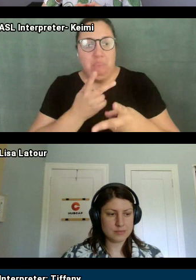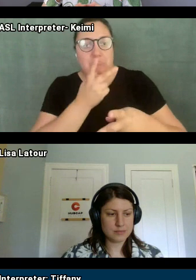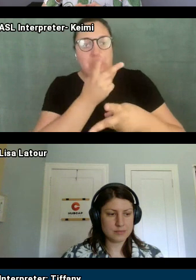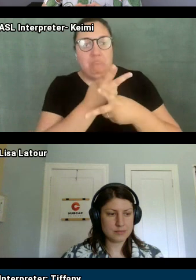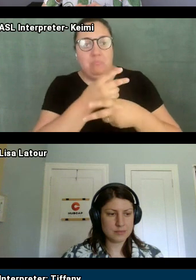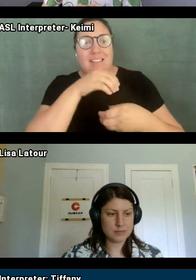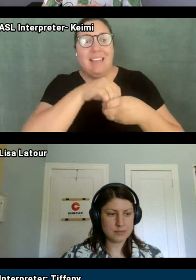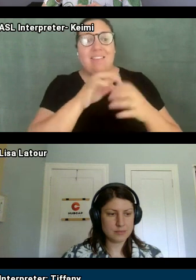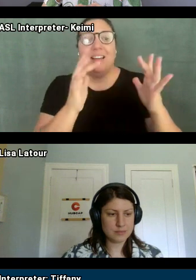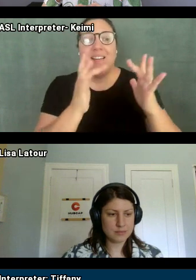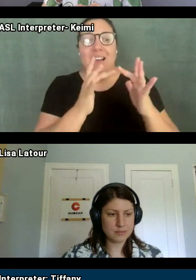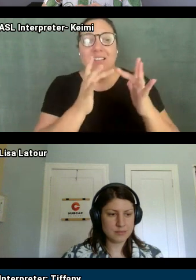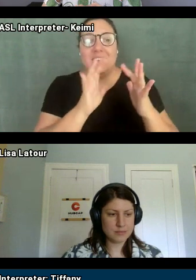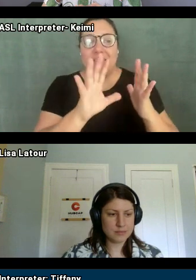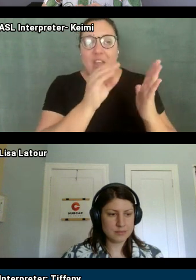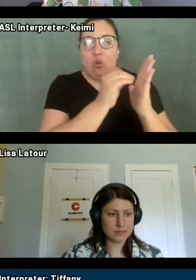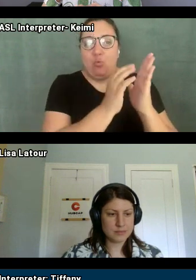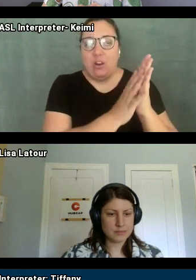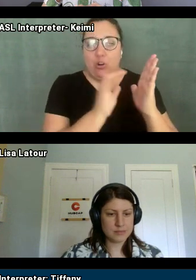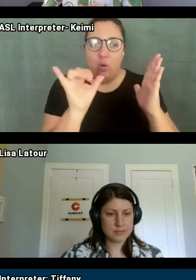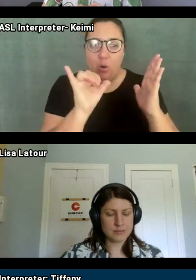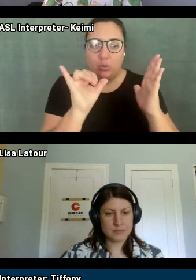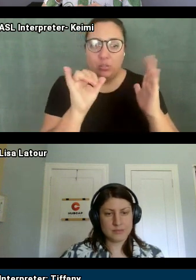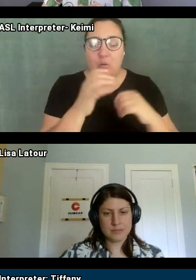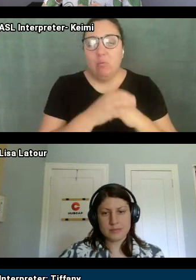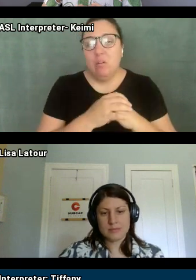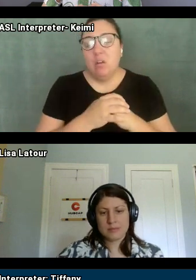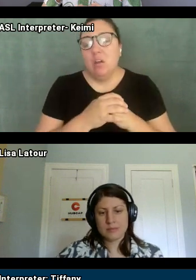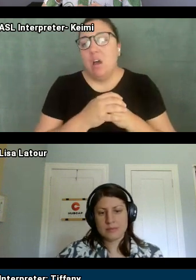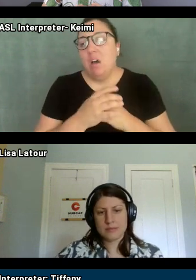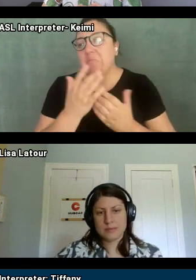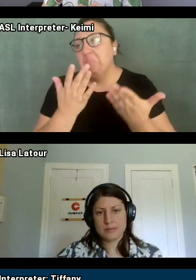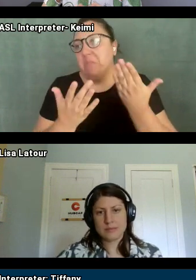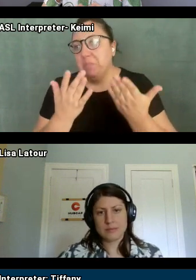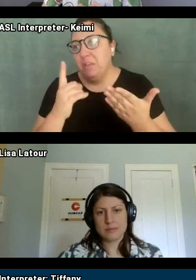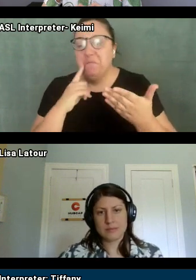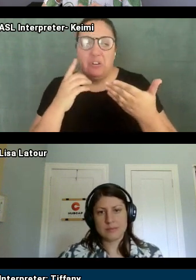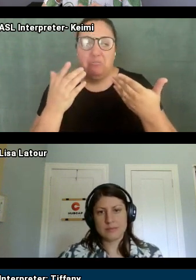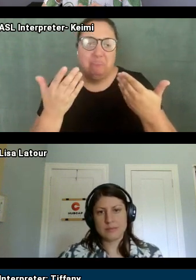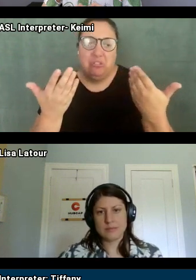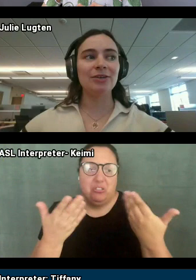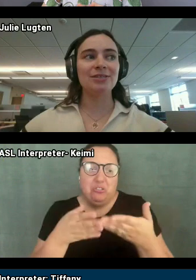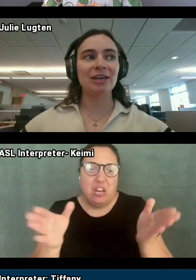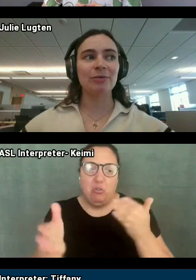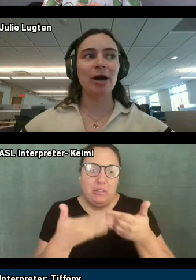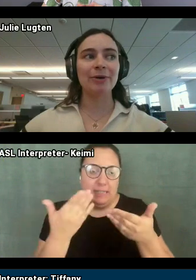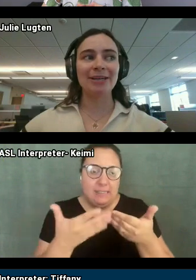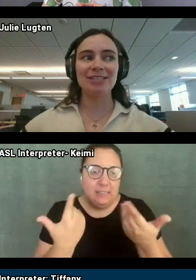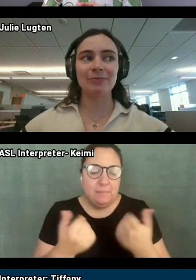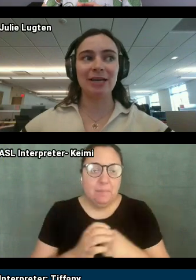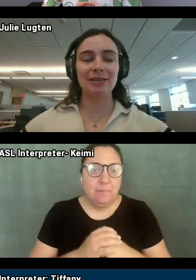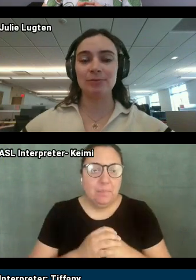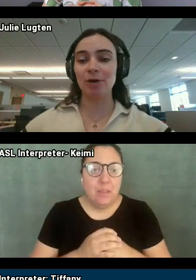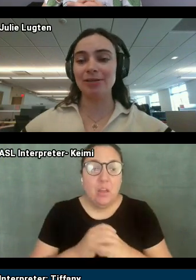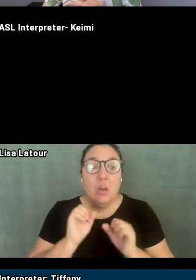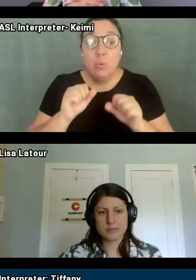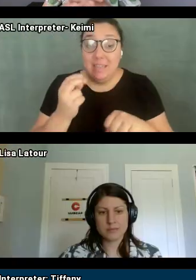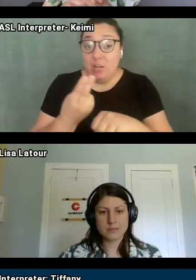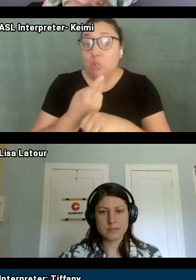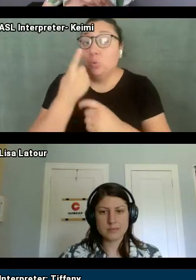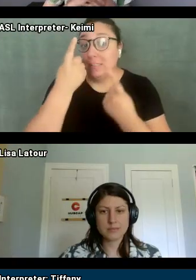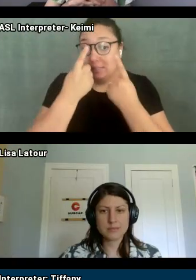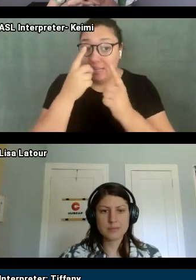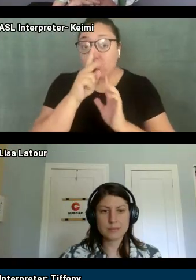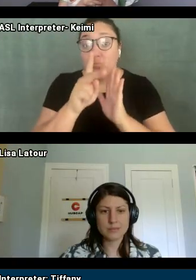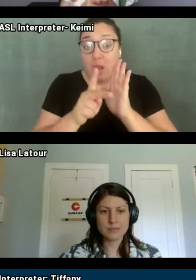record as well, just for reporting's sake or for general convenience. We can use sync properties to make this process